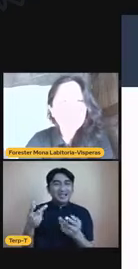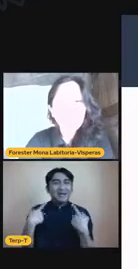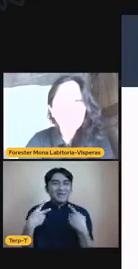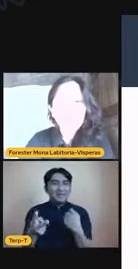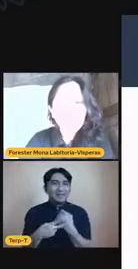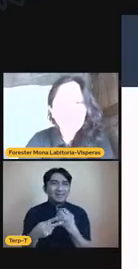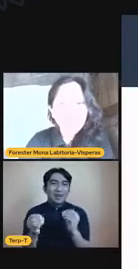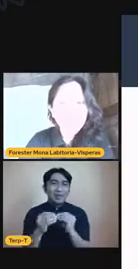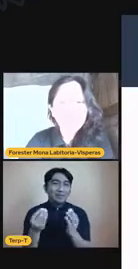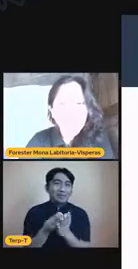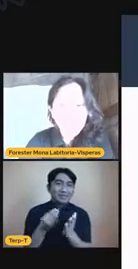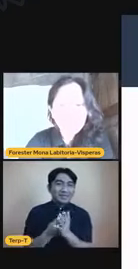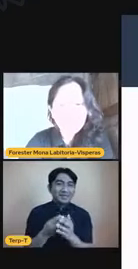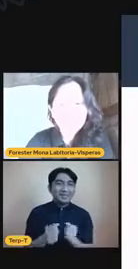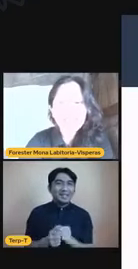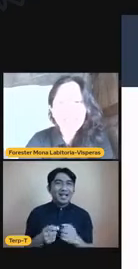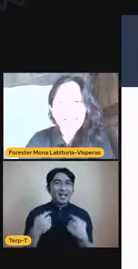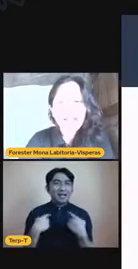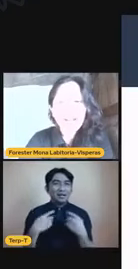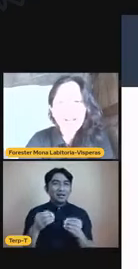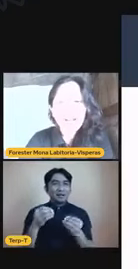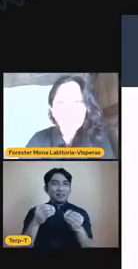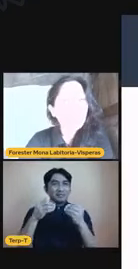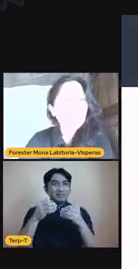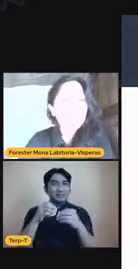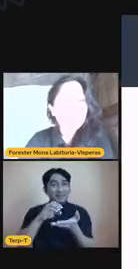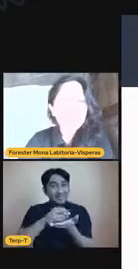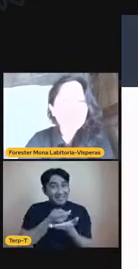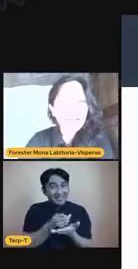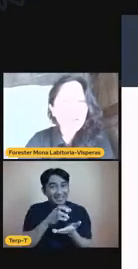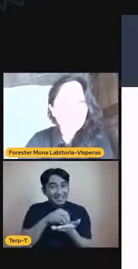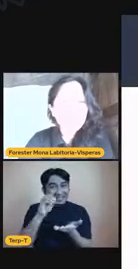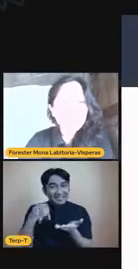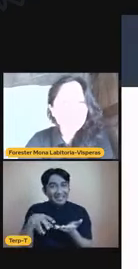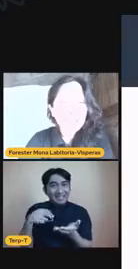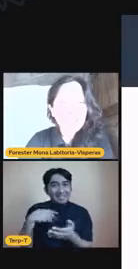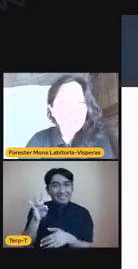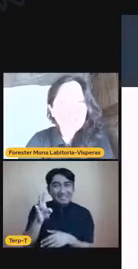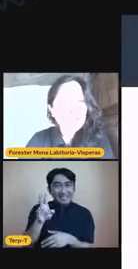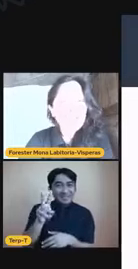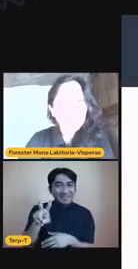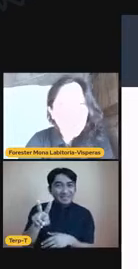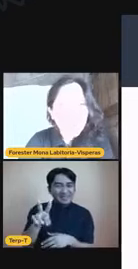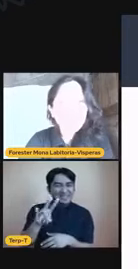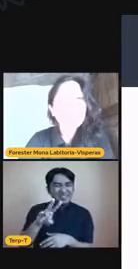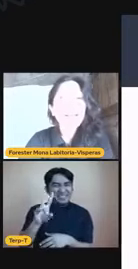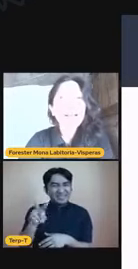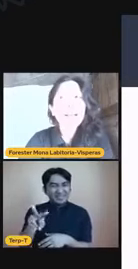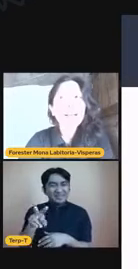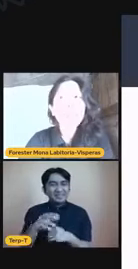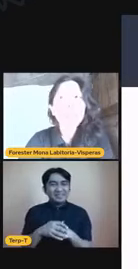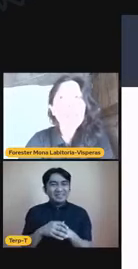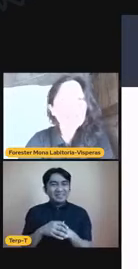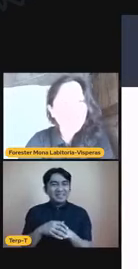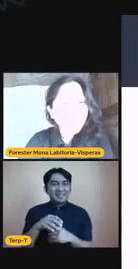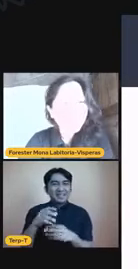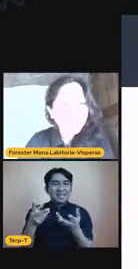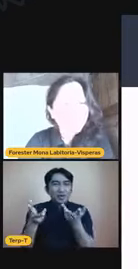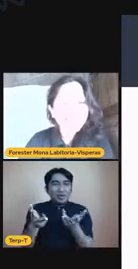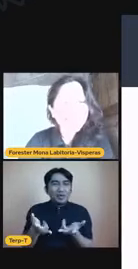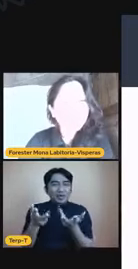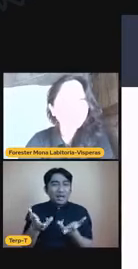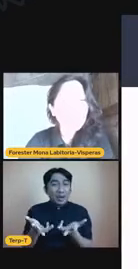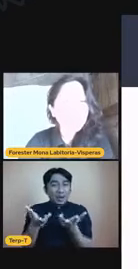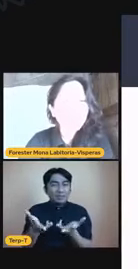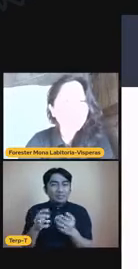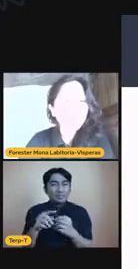used to be 72 kilograms. Hindi ko na po nakita yung mata ko pag nakatayo ako. But after 10